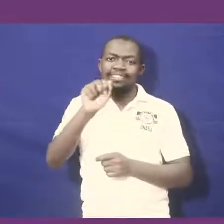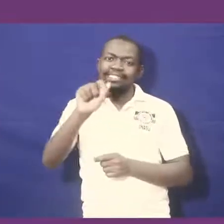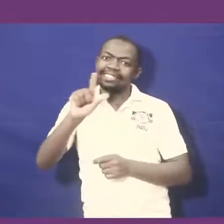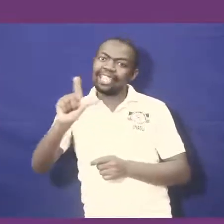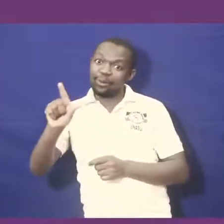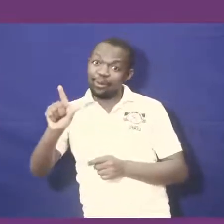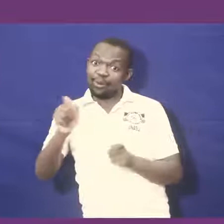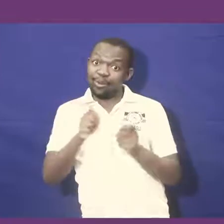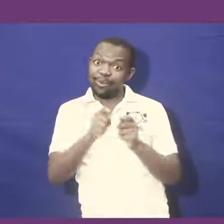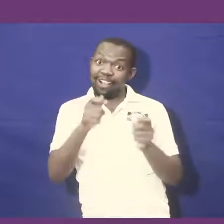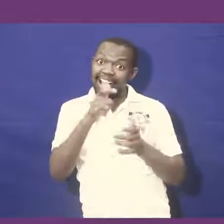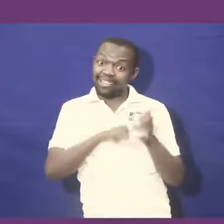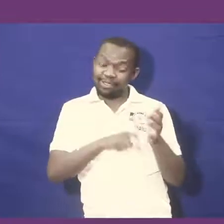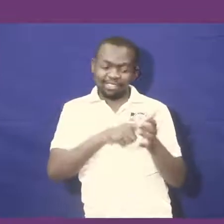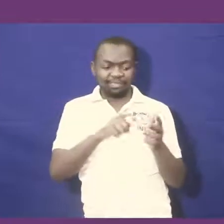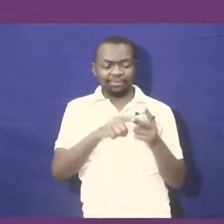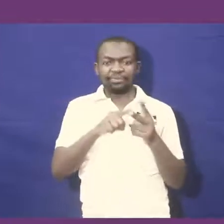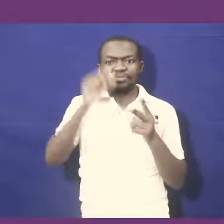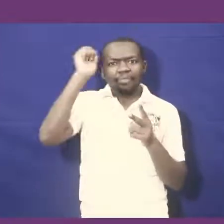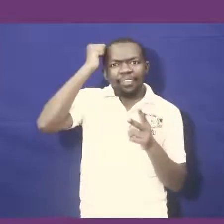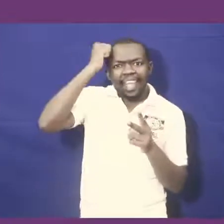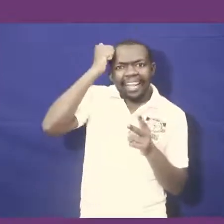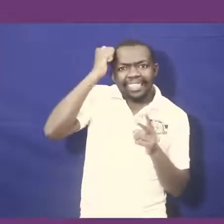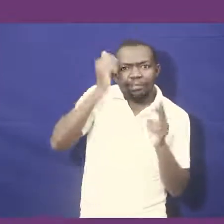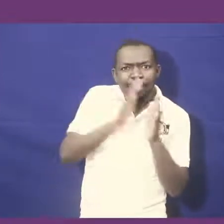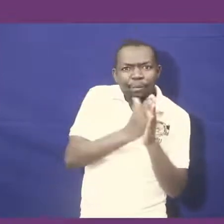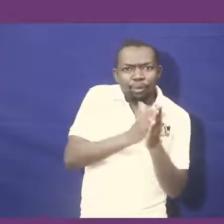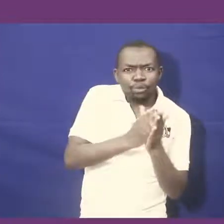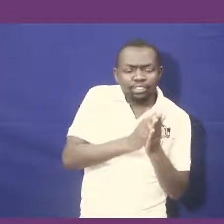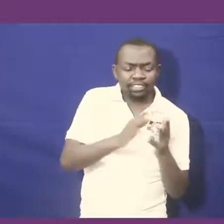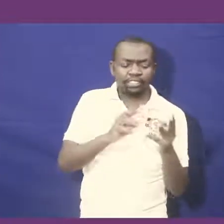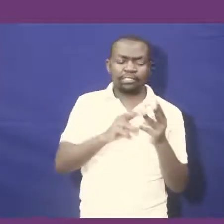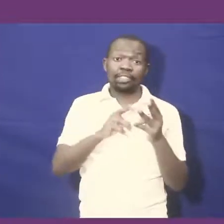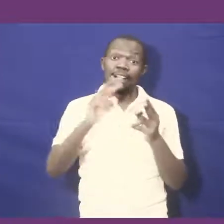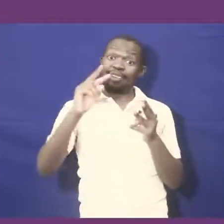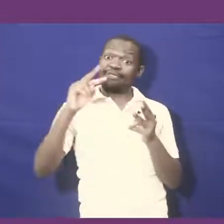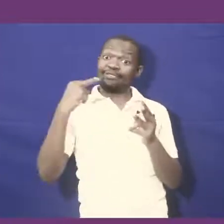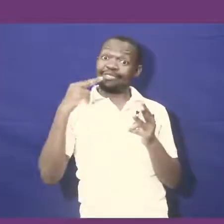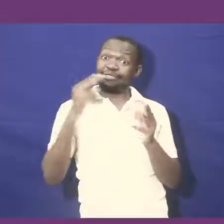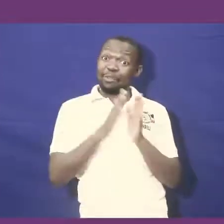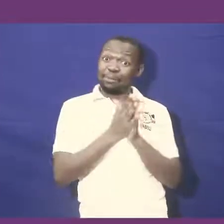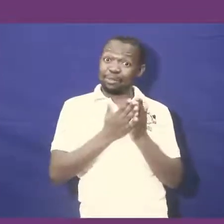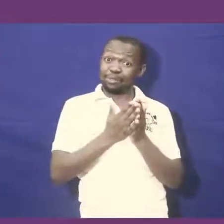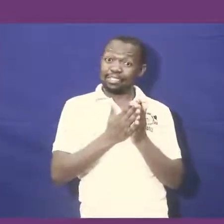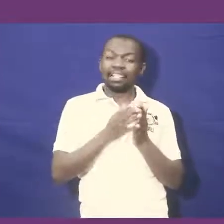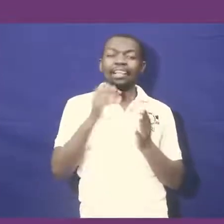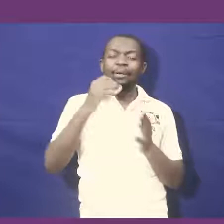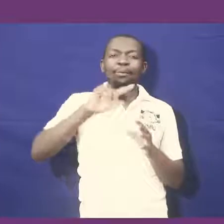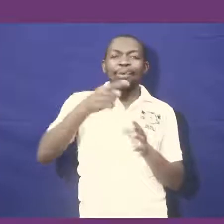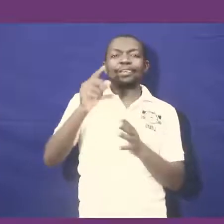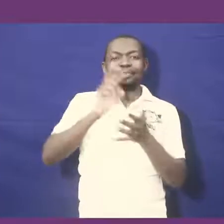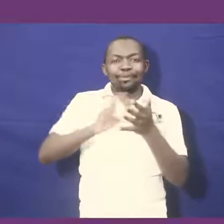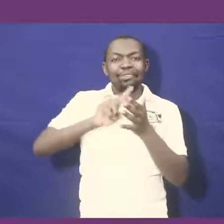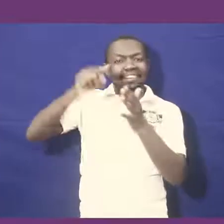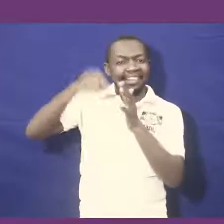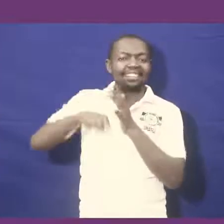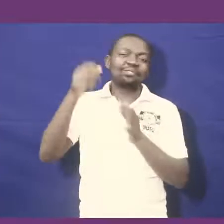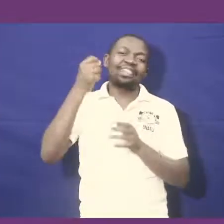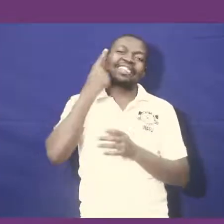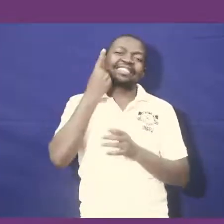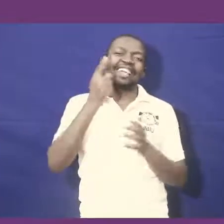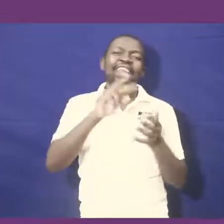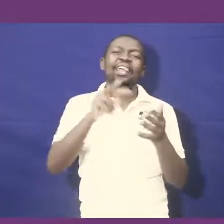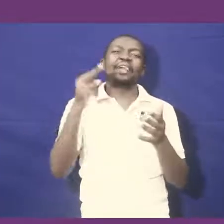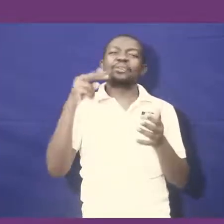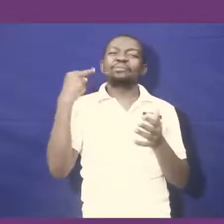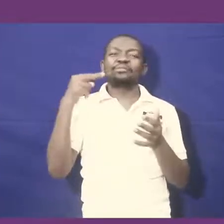academic books. They are what we call reviews. When you read more books, you understand what reviews are.